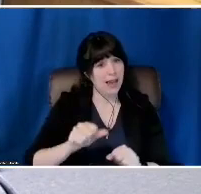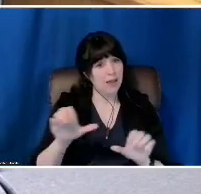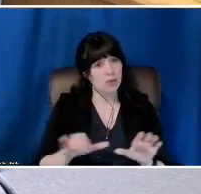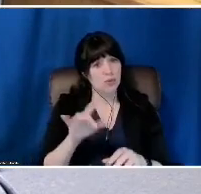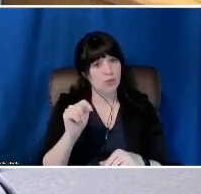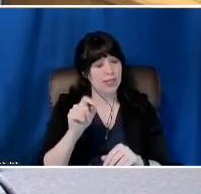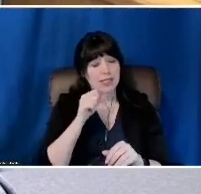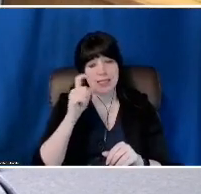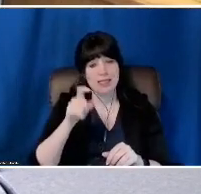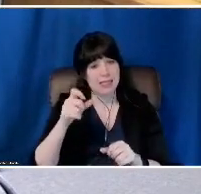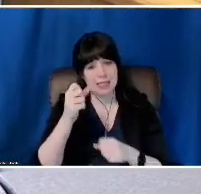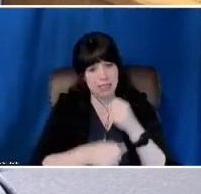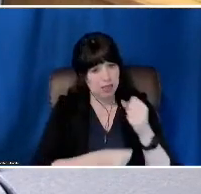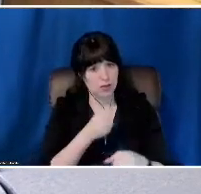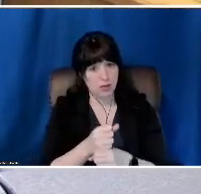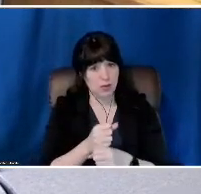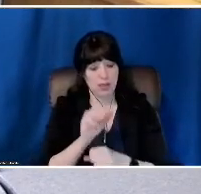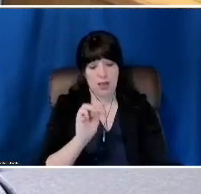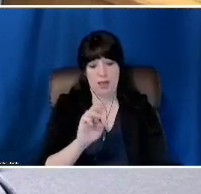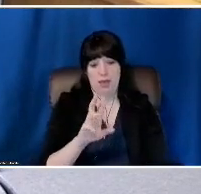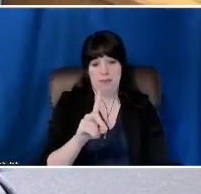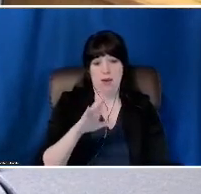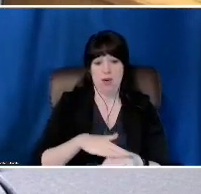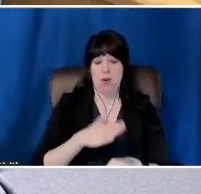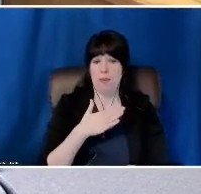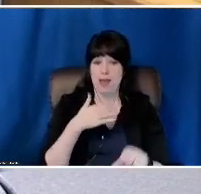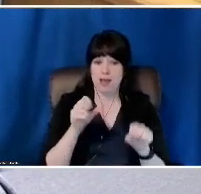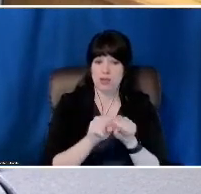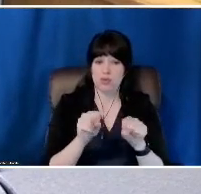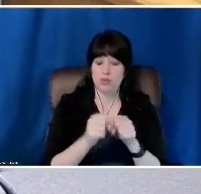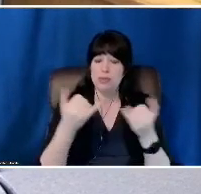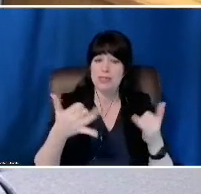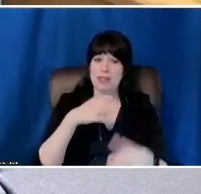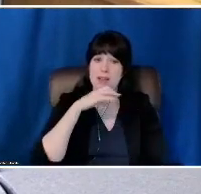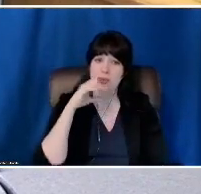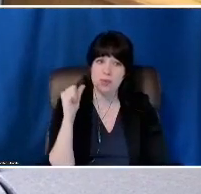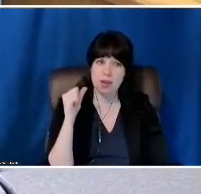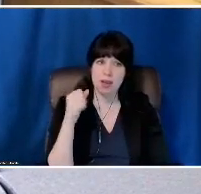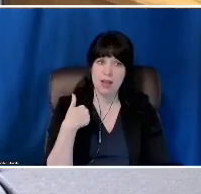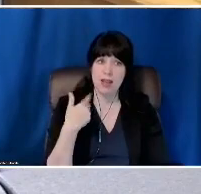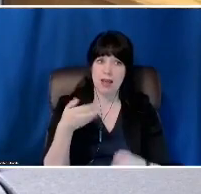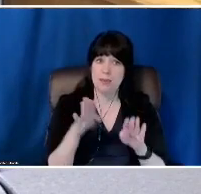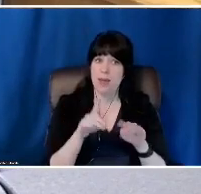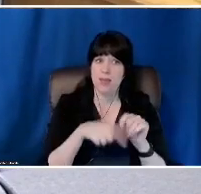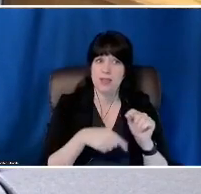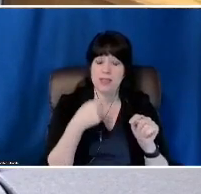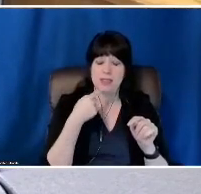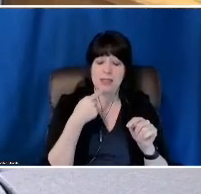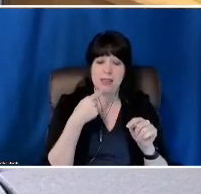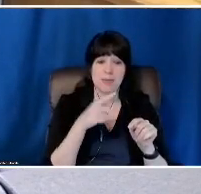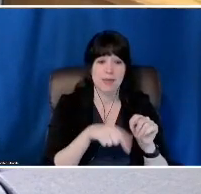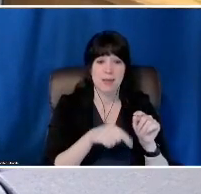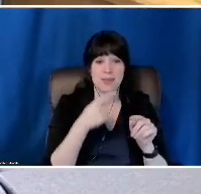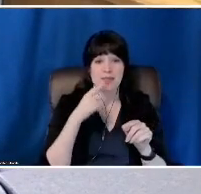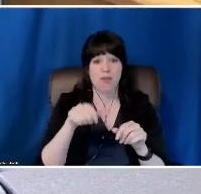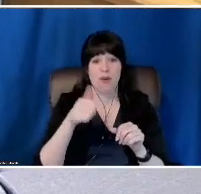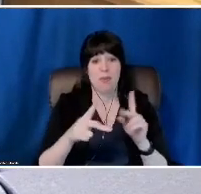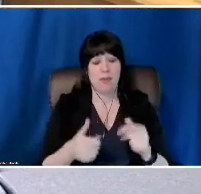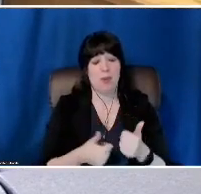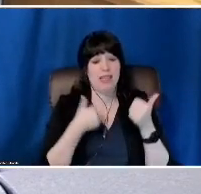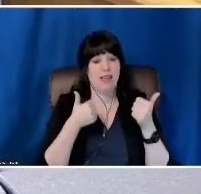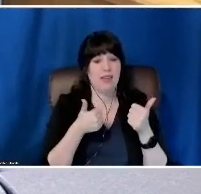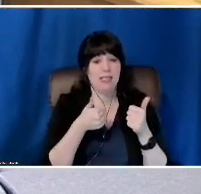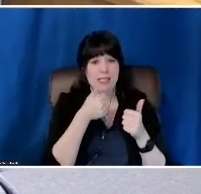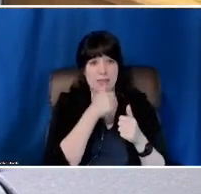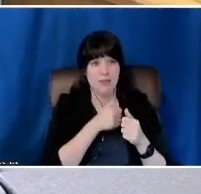years. The mud on my shoes is dry now. I'll bet the same cannot be said for countless others living, surviving,